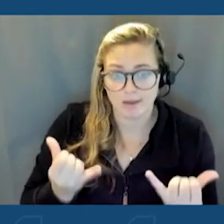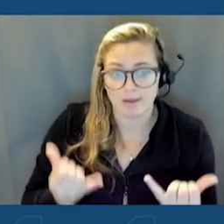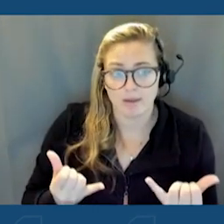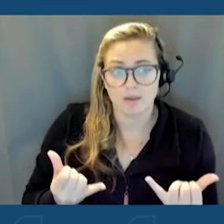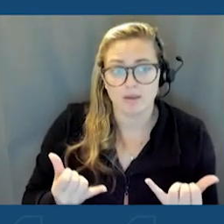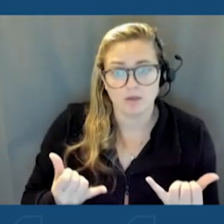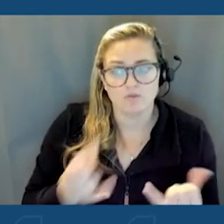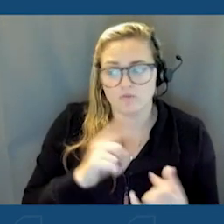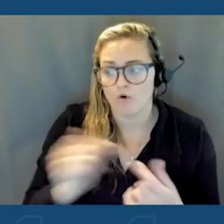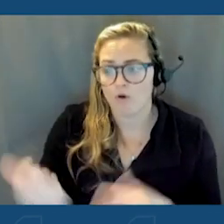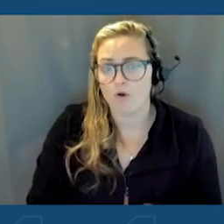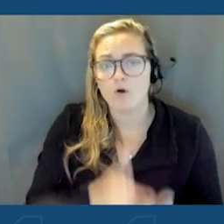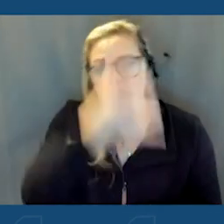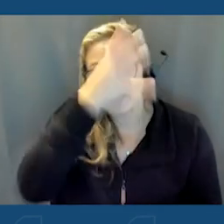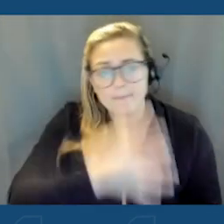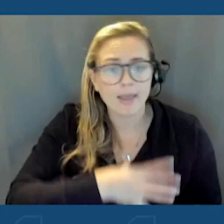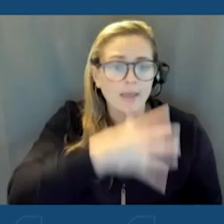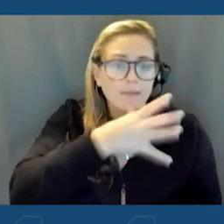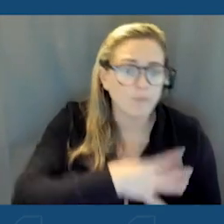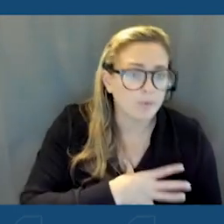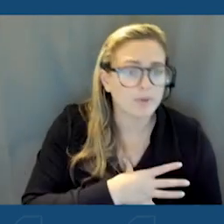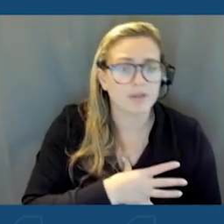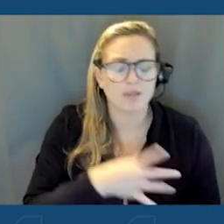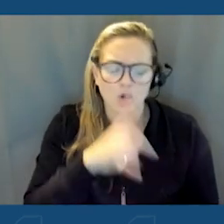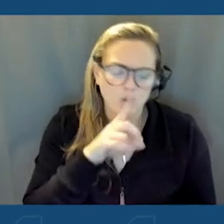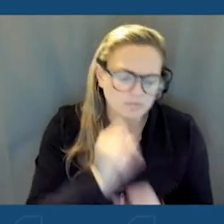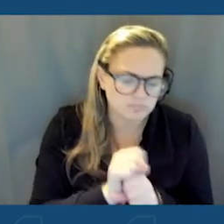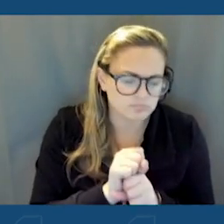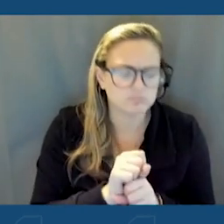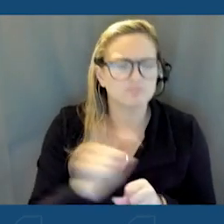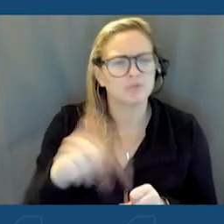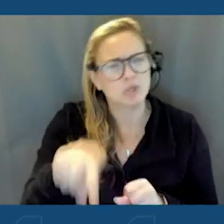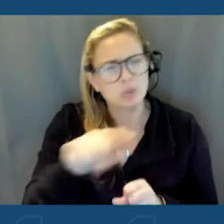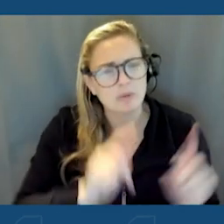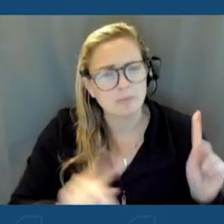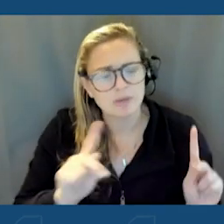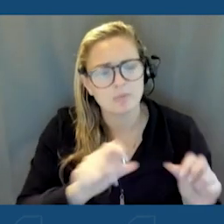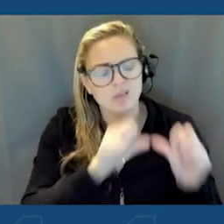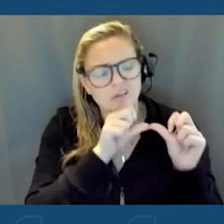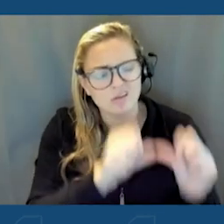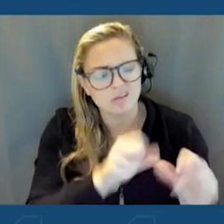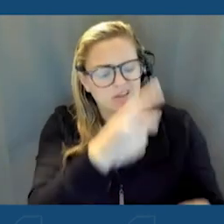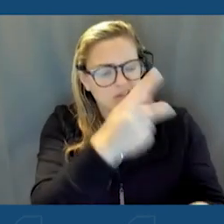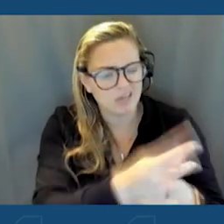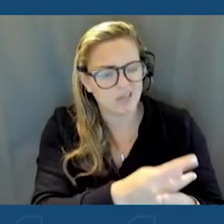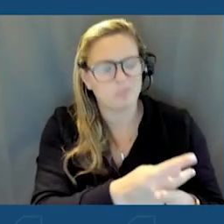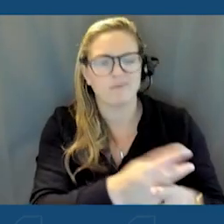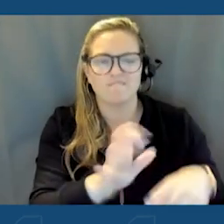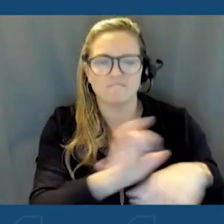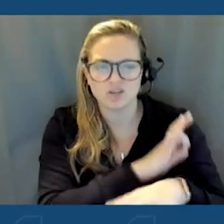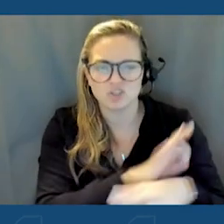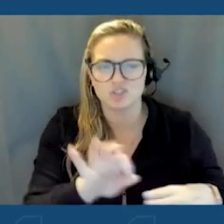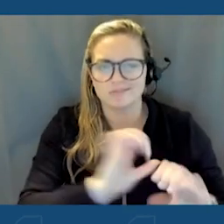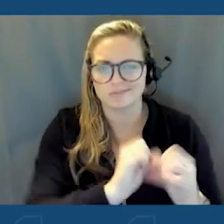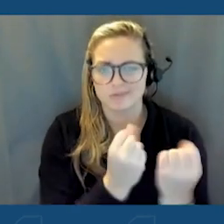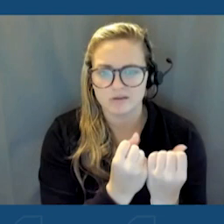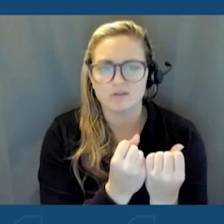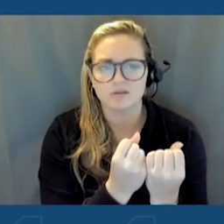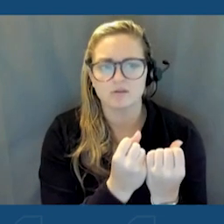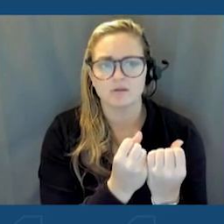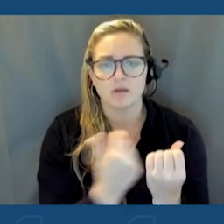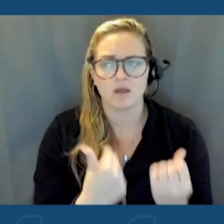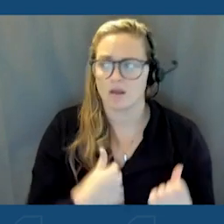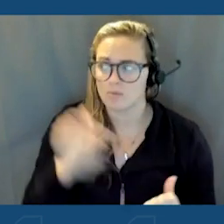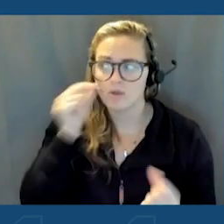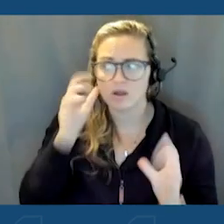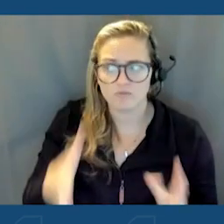women who are so dedicated. You are the people who keep society functioning. And as your governor, I want you to know how grateful I